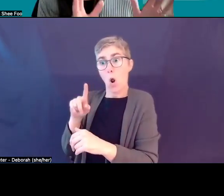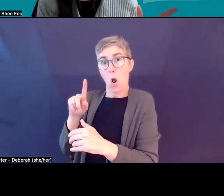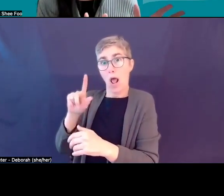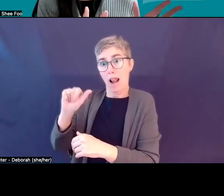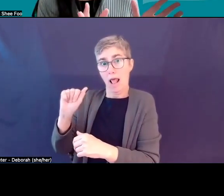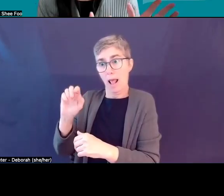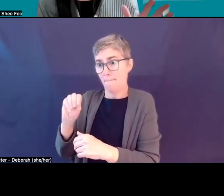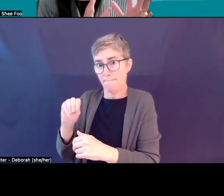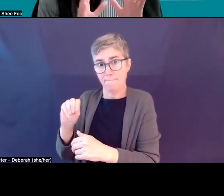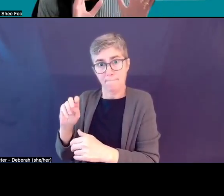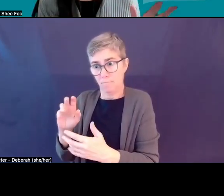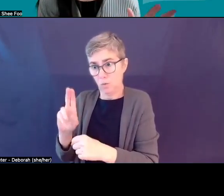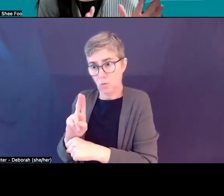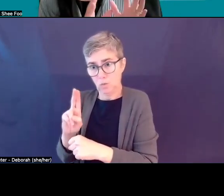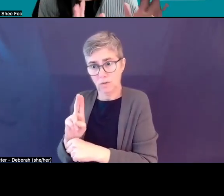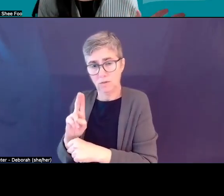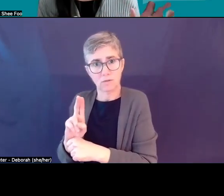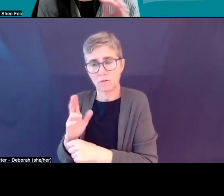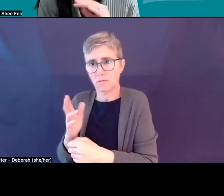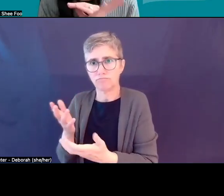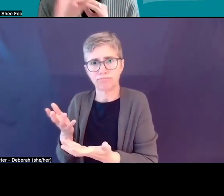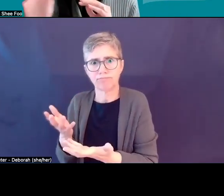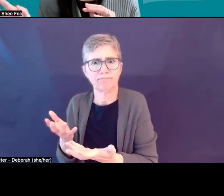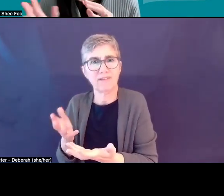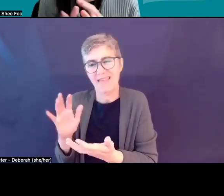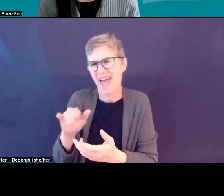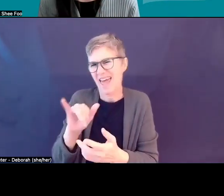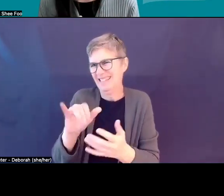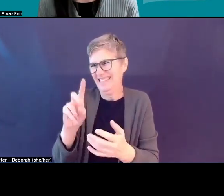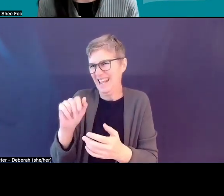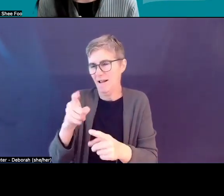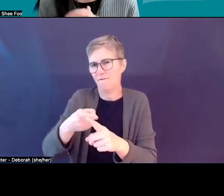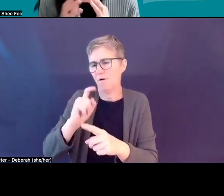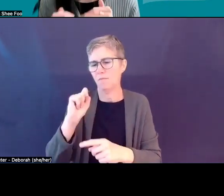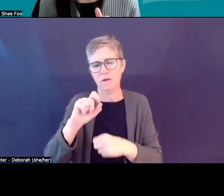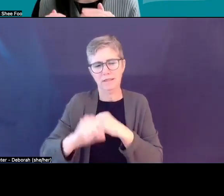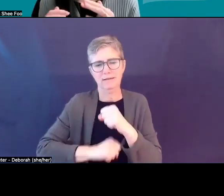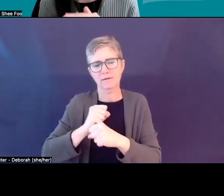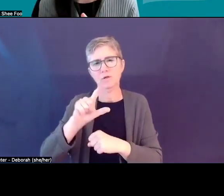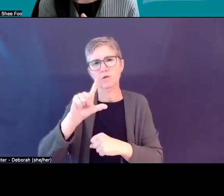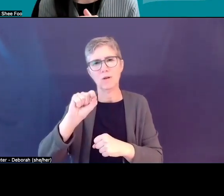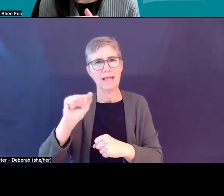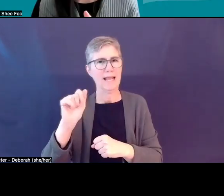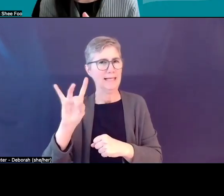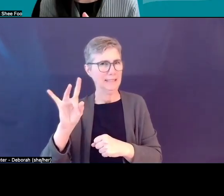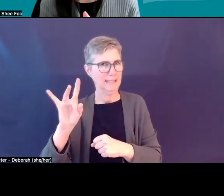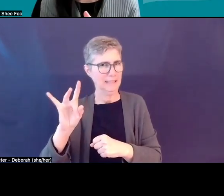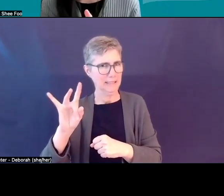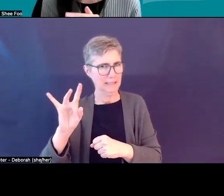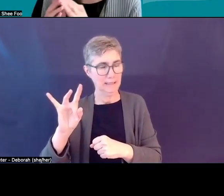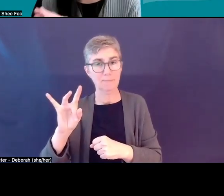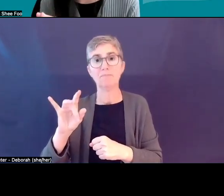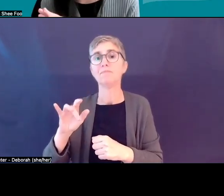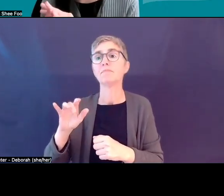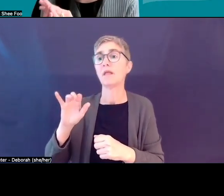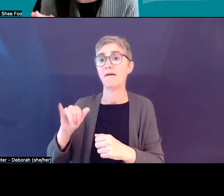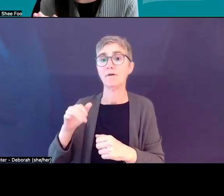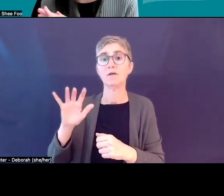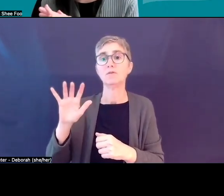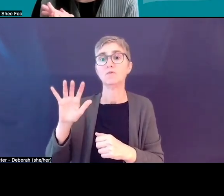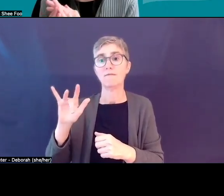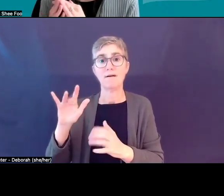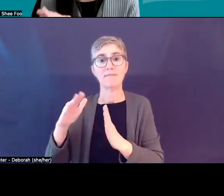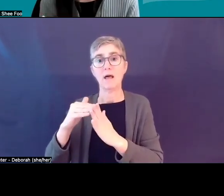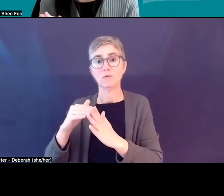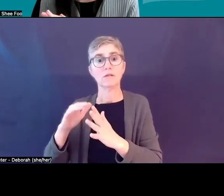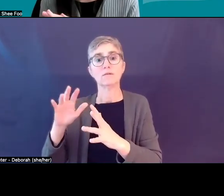this is 2018 Medicaid data of about 25,000 middle-aged Medicaid beneficiaries with a schizophrenia